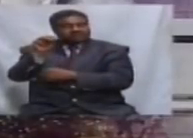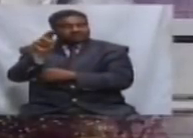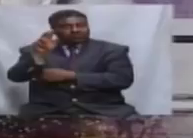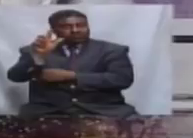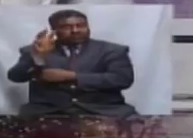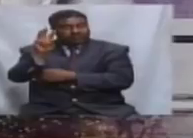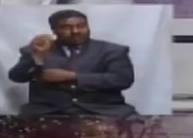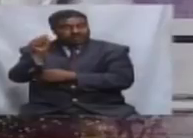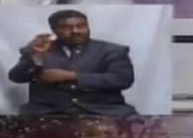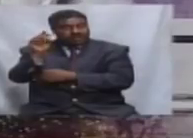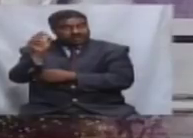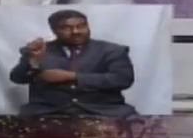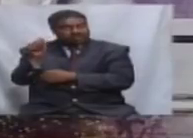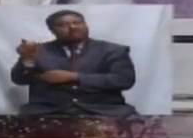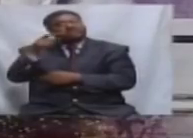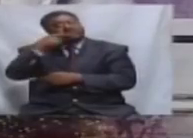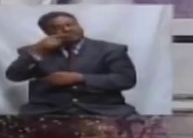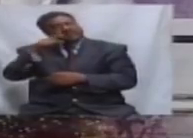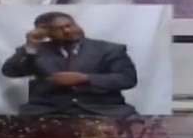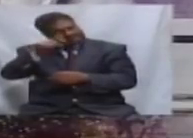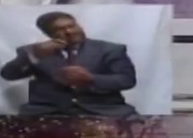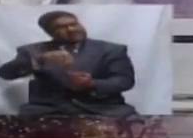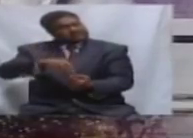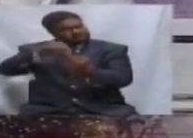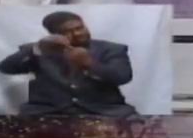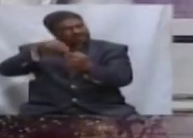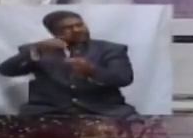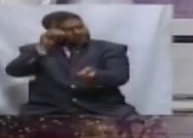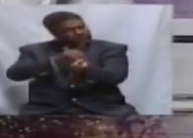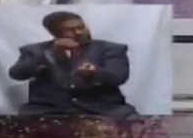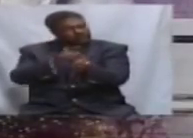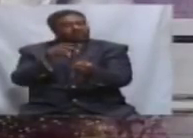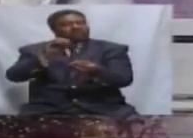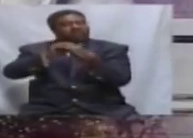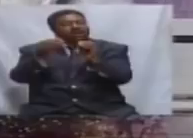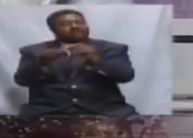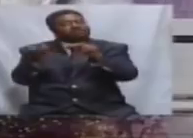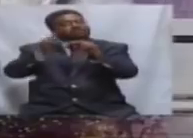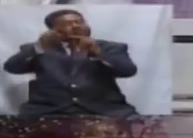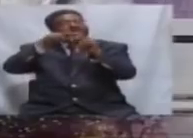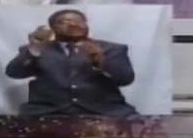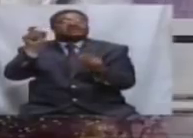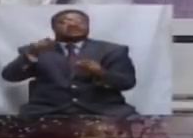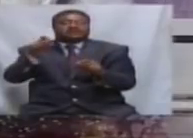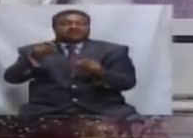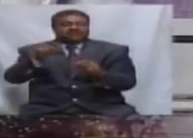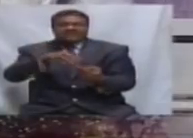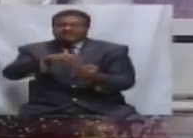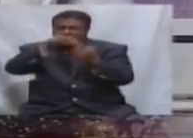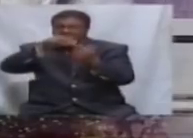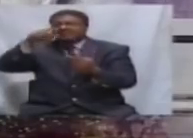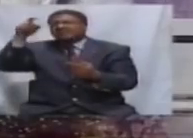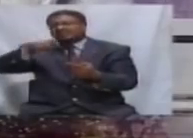the college will increase the number of specialists in the country. Dr. Mulwanda said specialists are needed